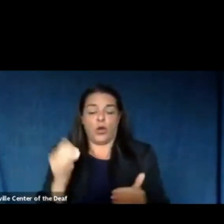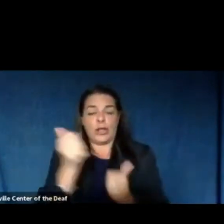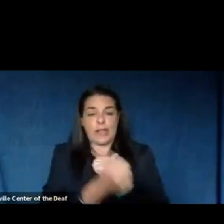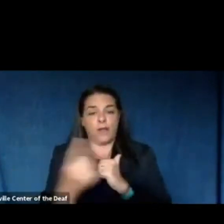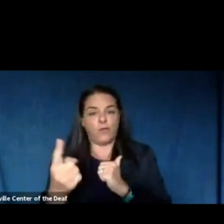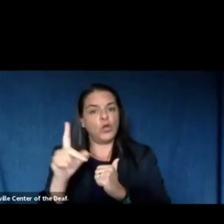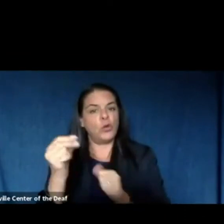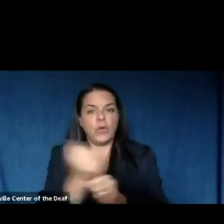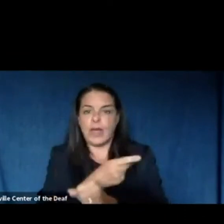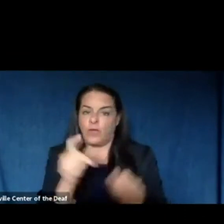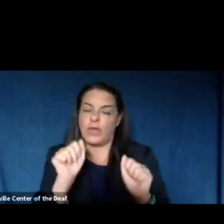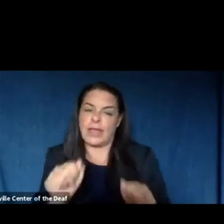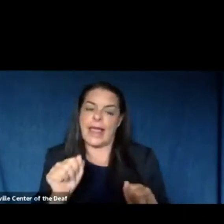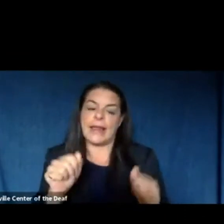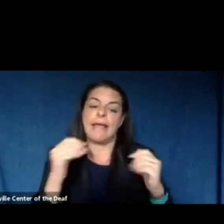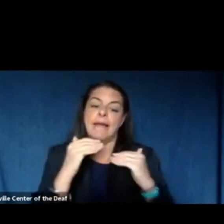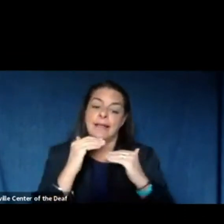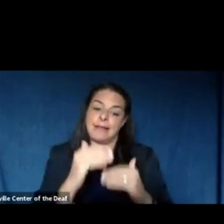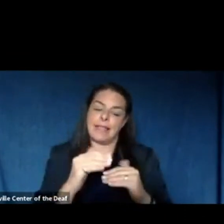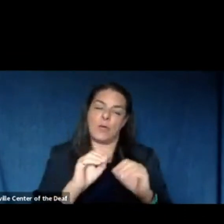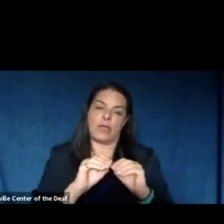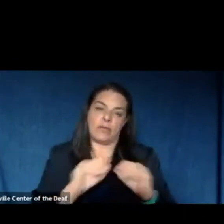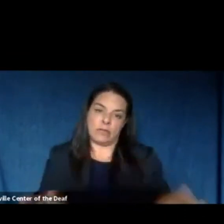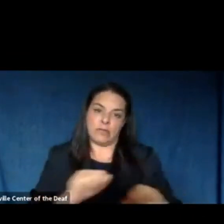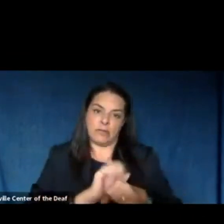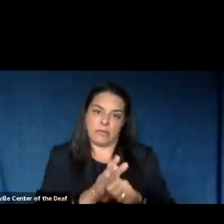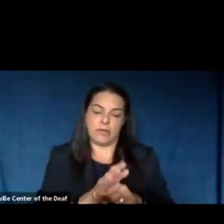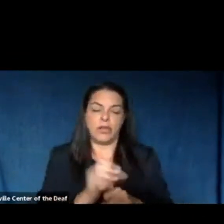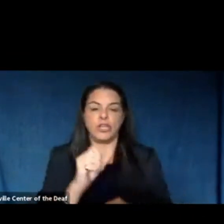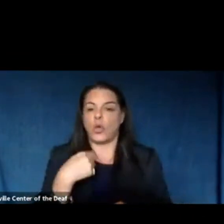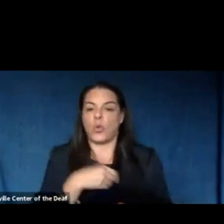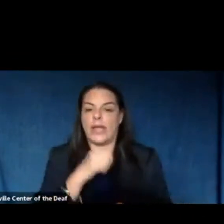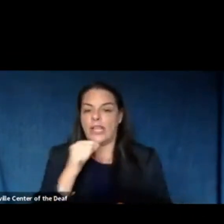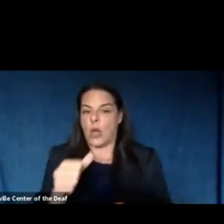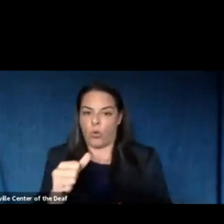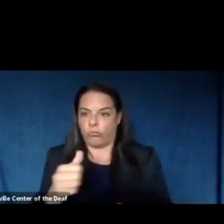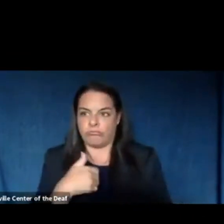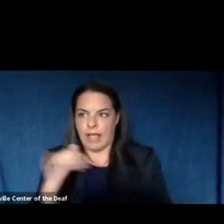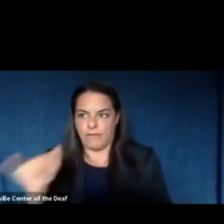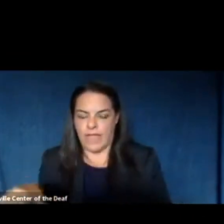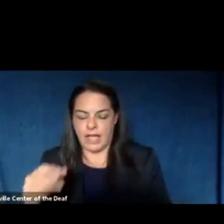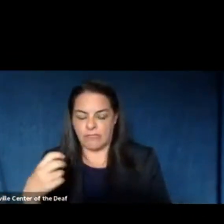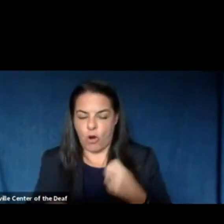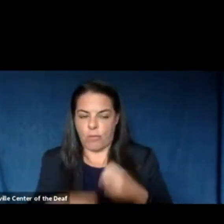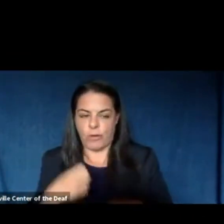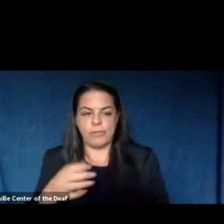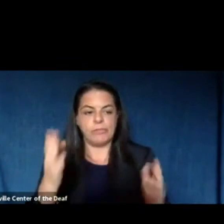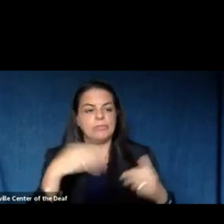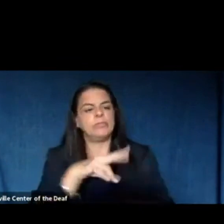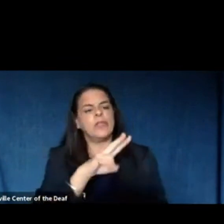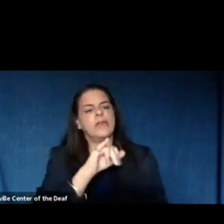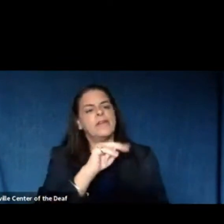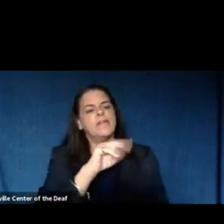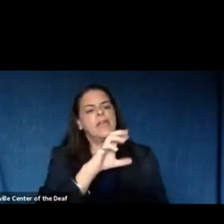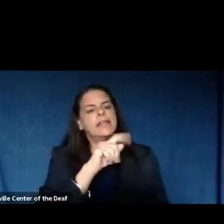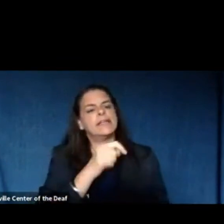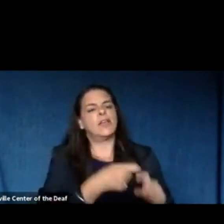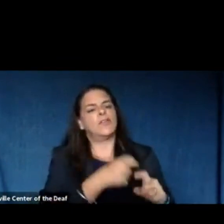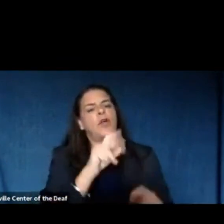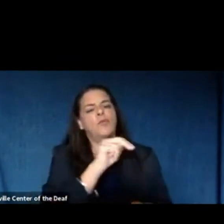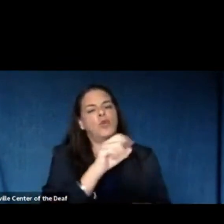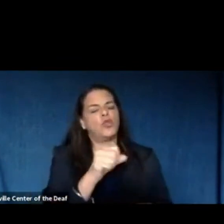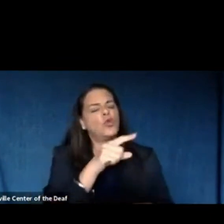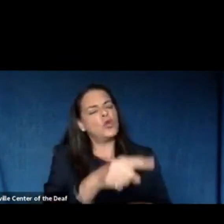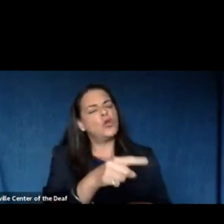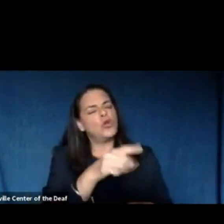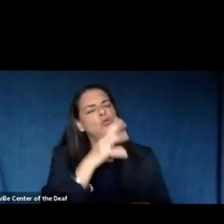do everything they can to limit the transmission so we don't continue to see that. From Vincent with the Sentinel, you mentioned community buy-in, but there's a